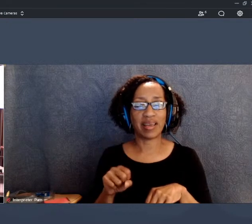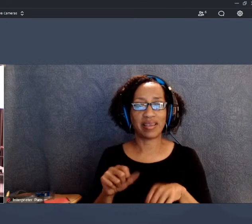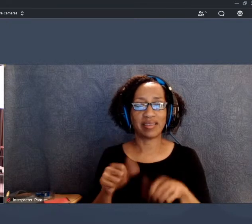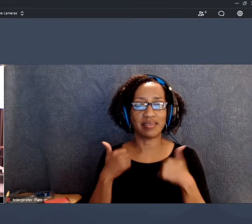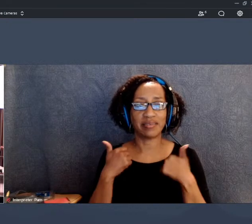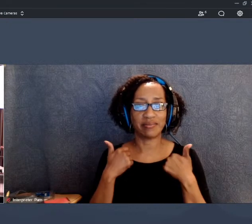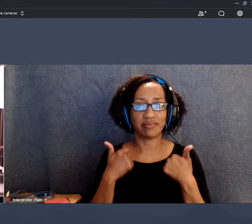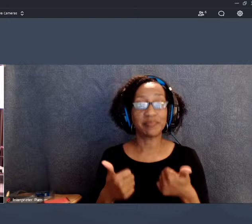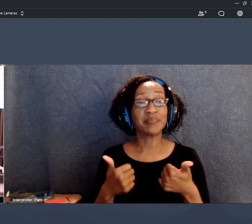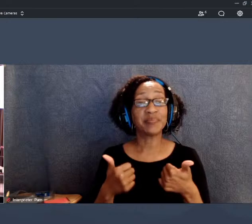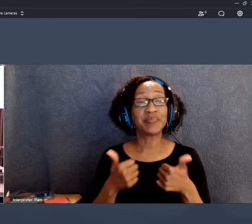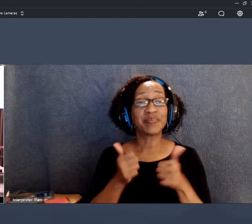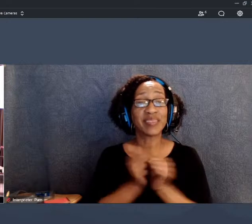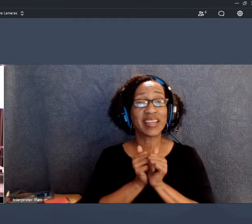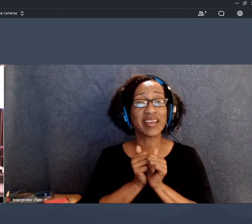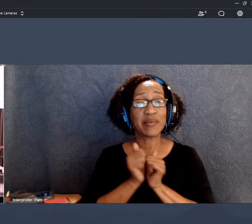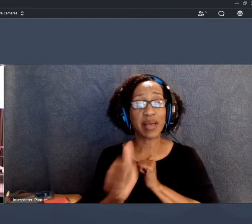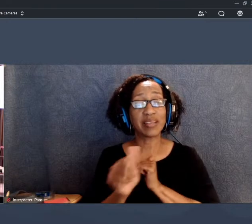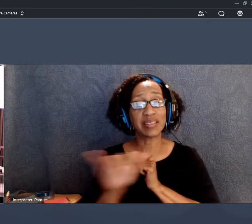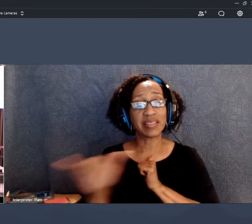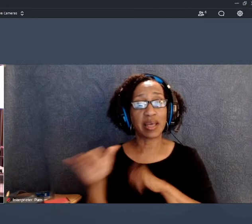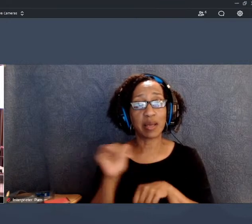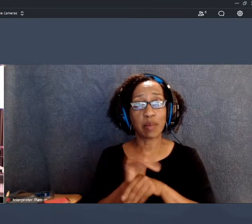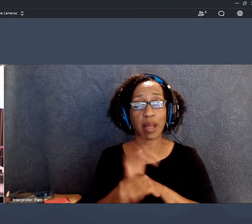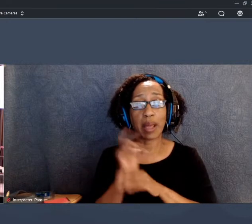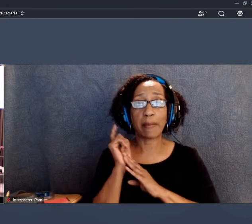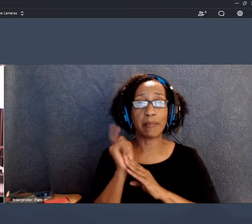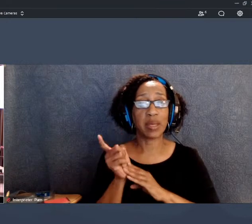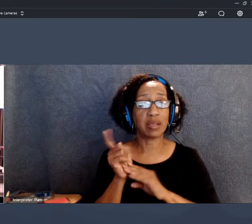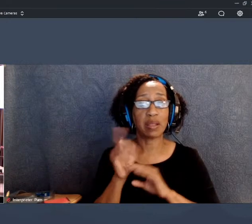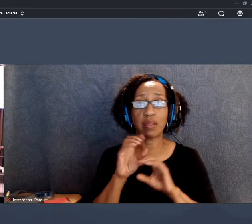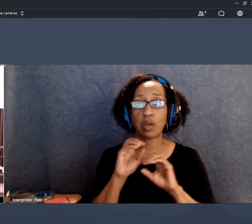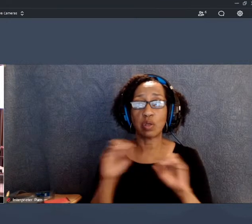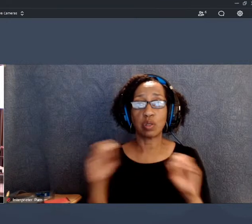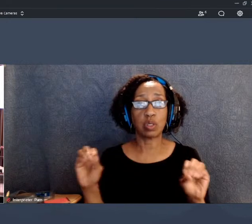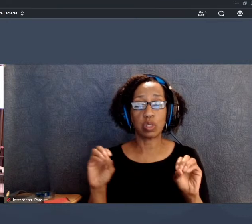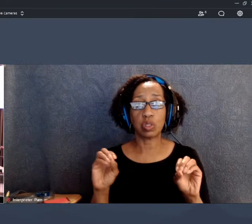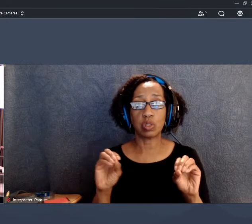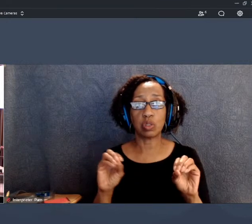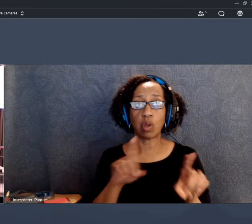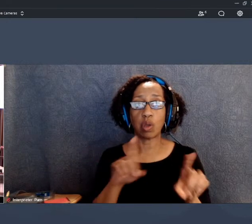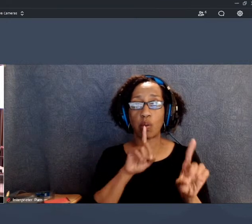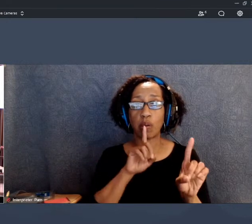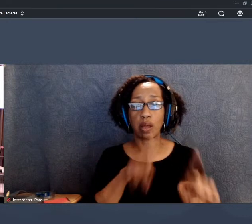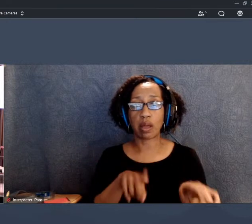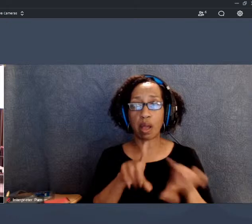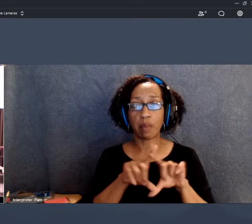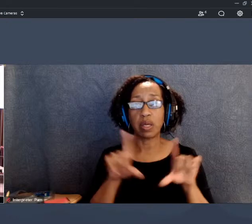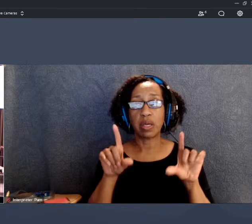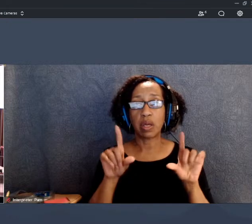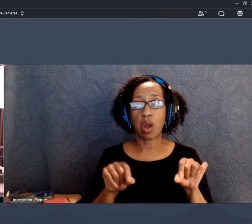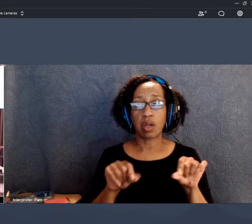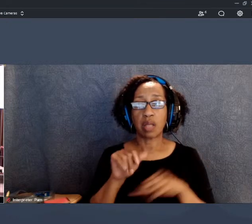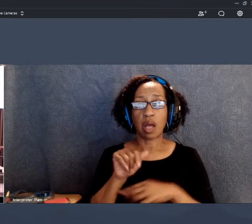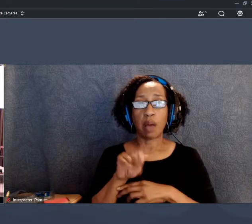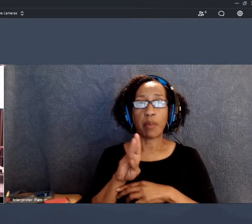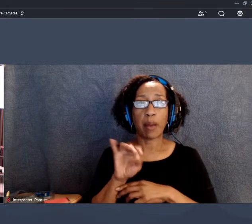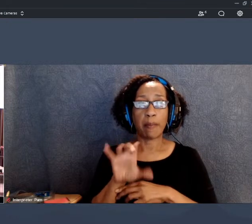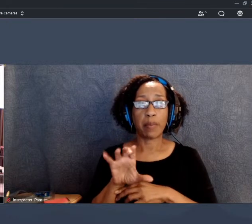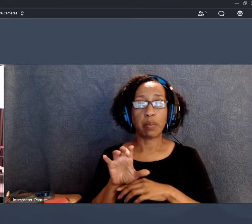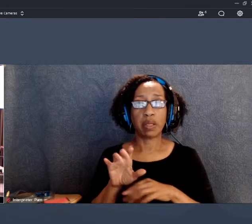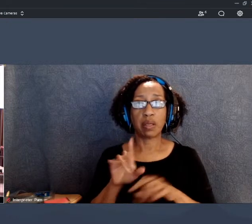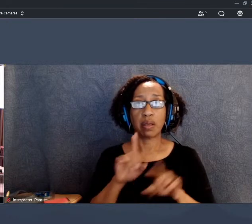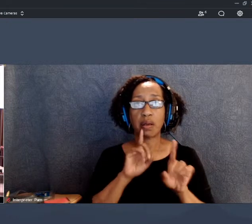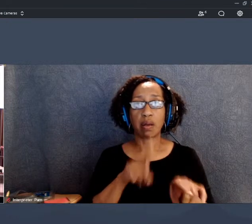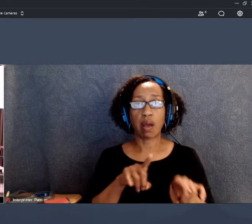That item passes, same 9 minutes. There are no further public comment cards. And as we stated earlier, public comment cards for planning and zoning that we did not